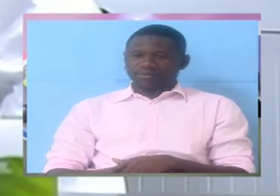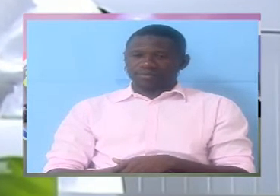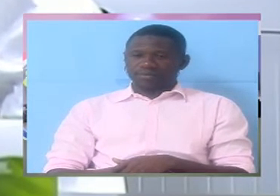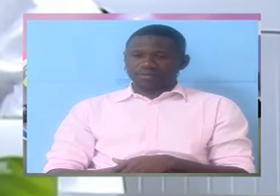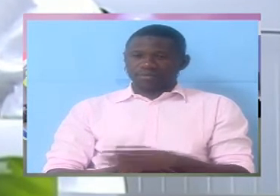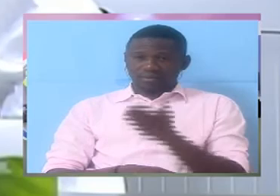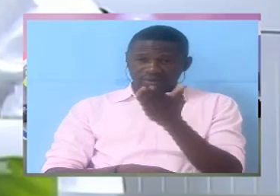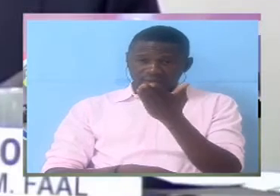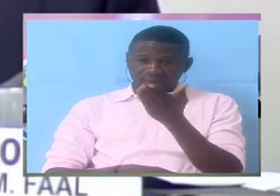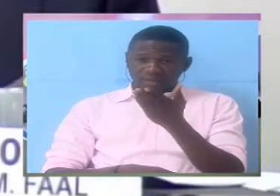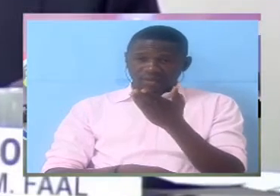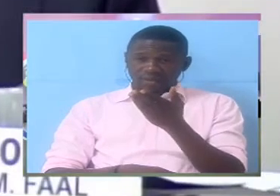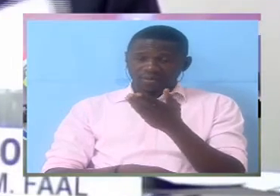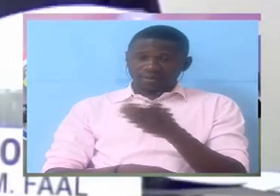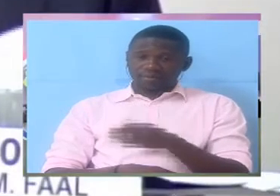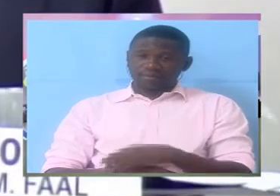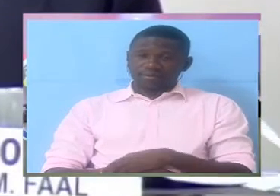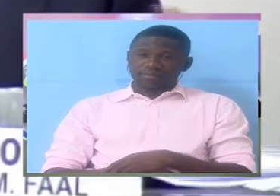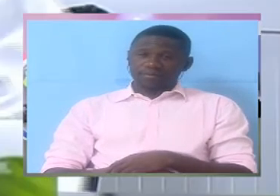Didn't he?